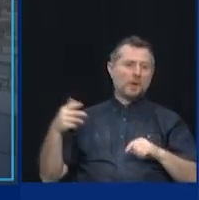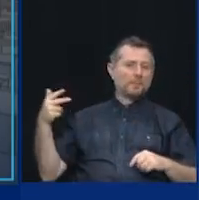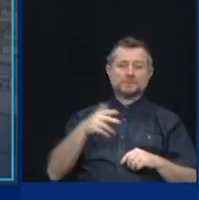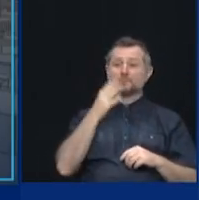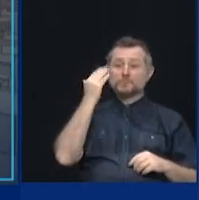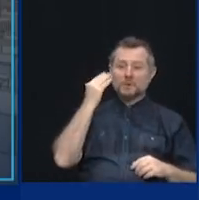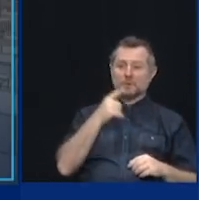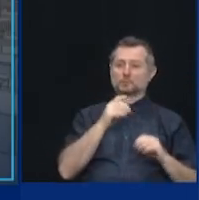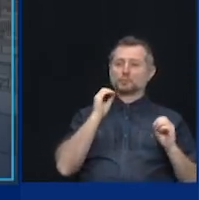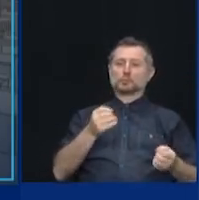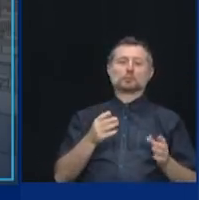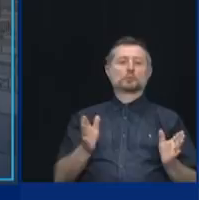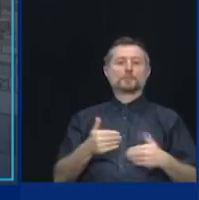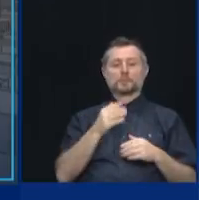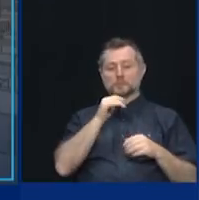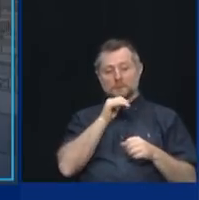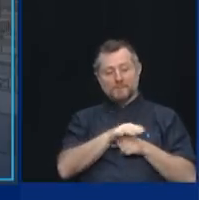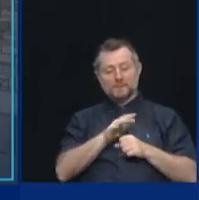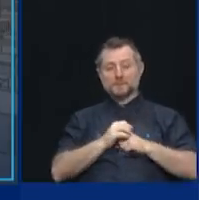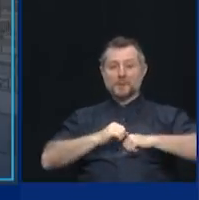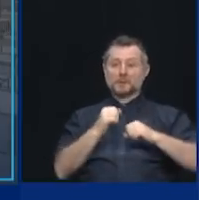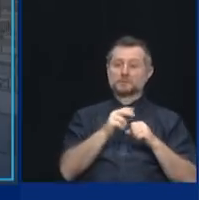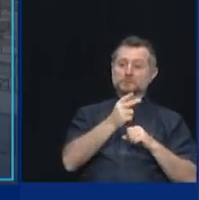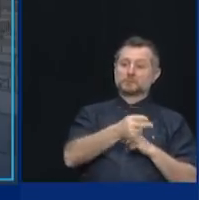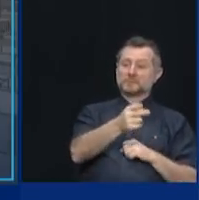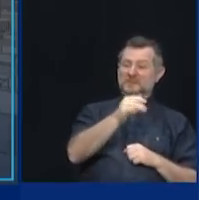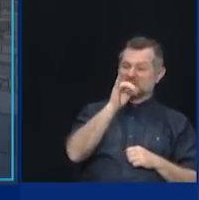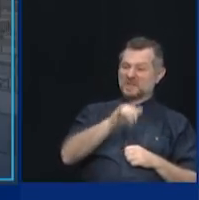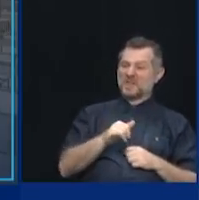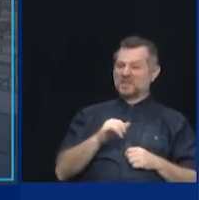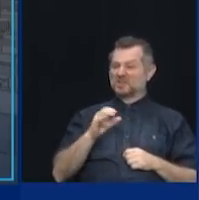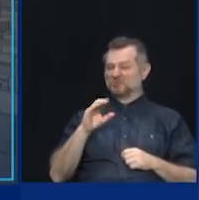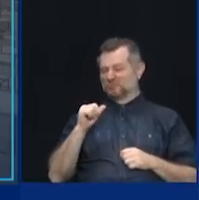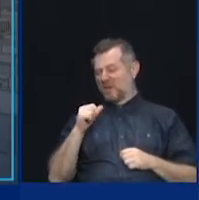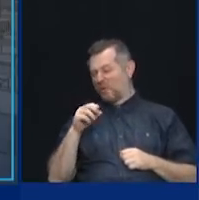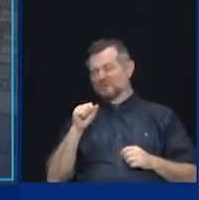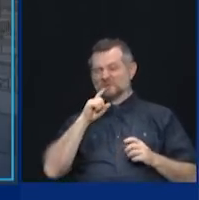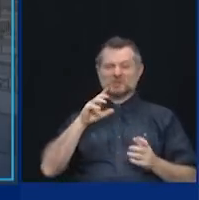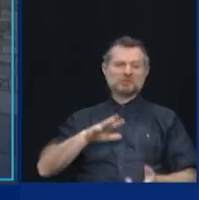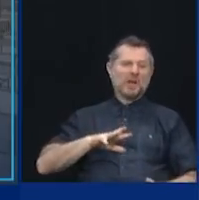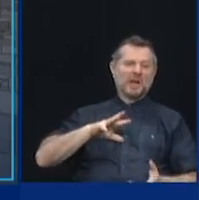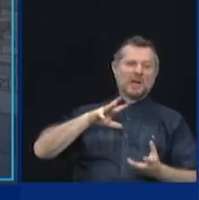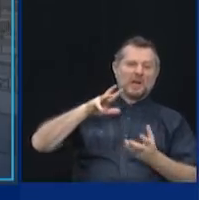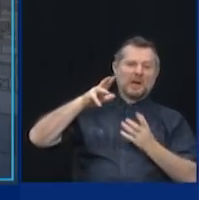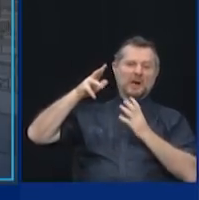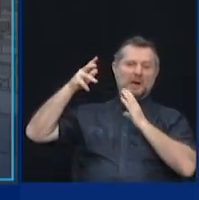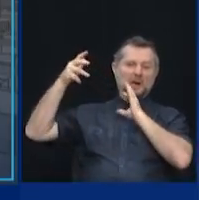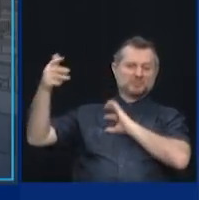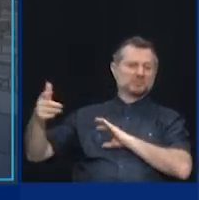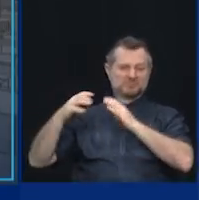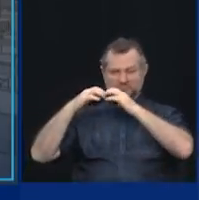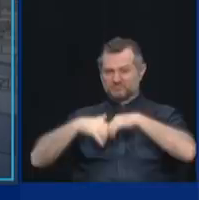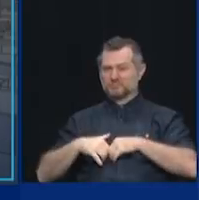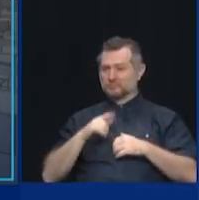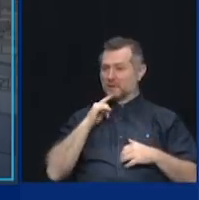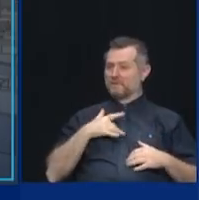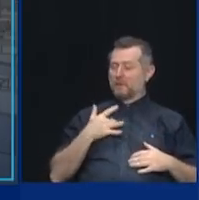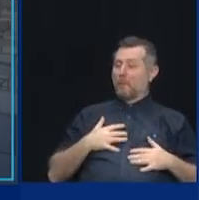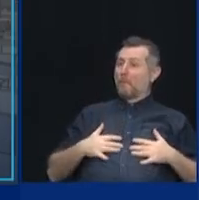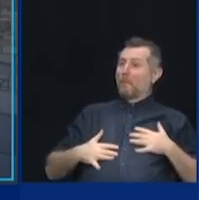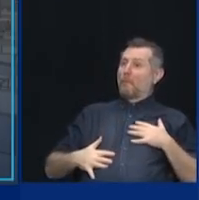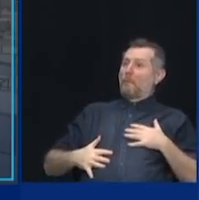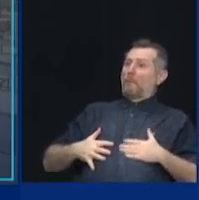my friends, was chaos. And I feel that deep inside me because we were that